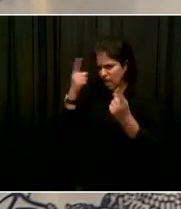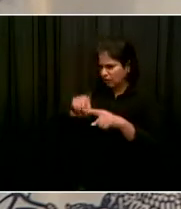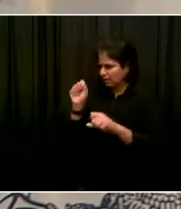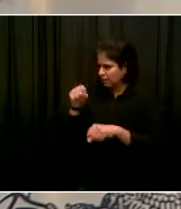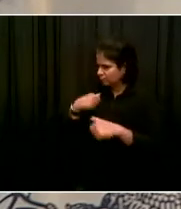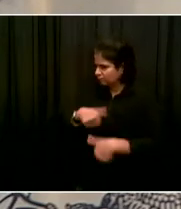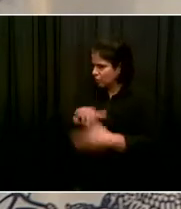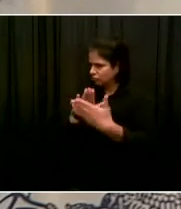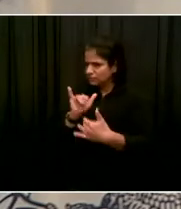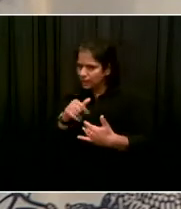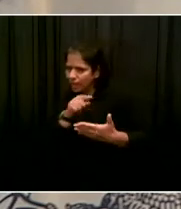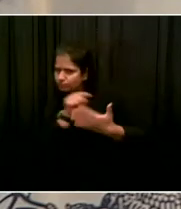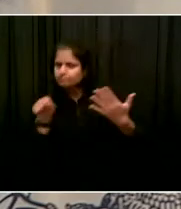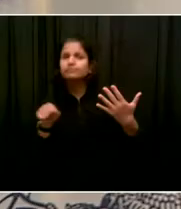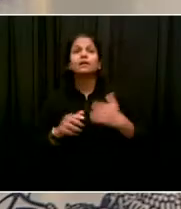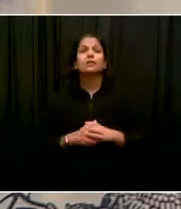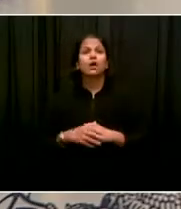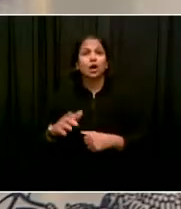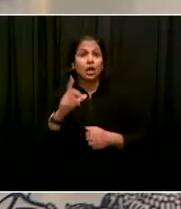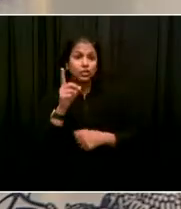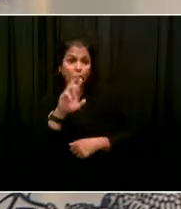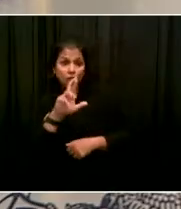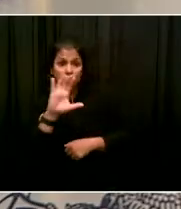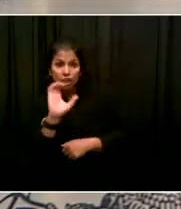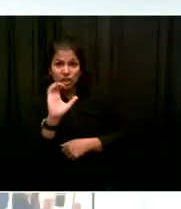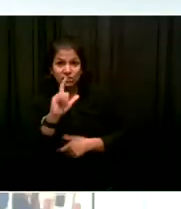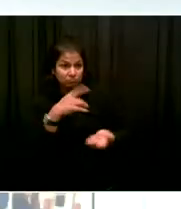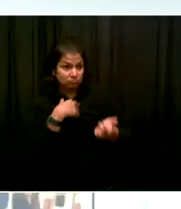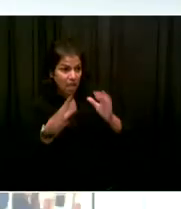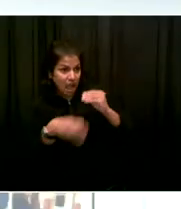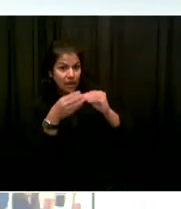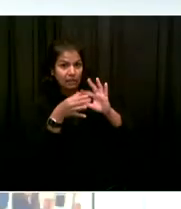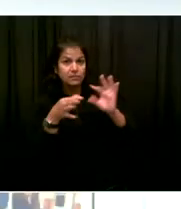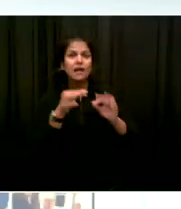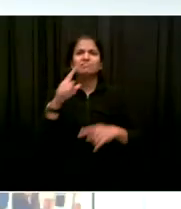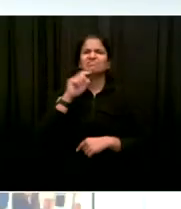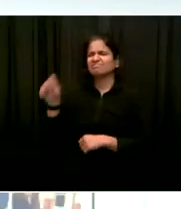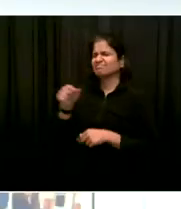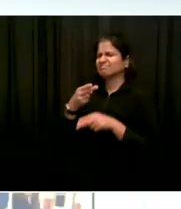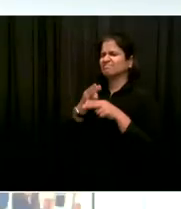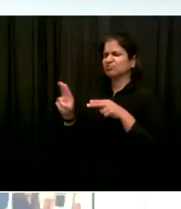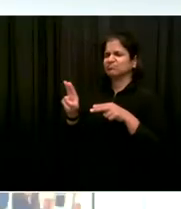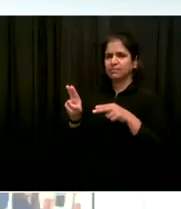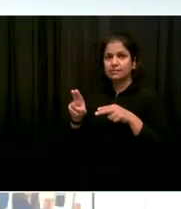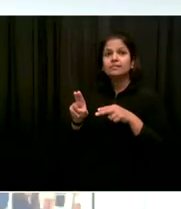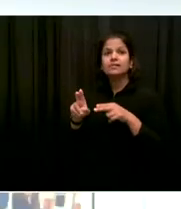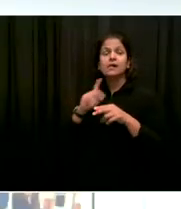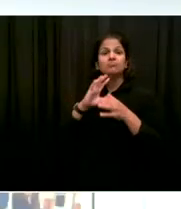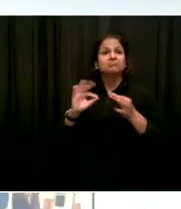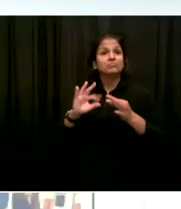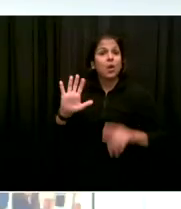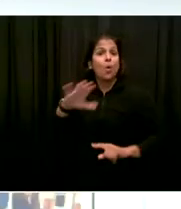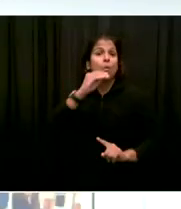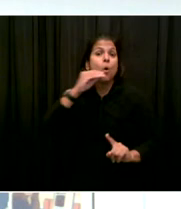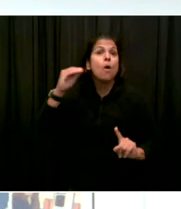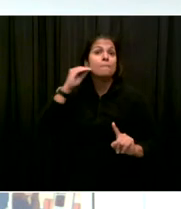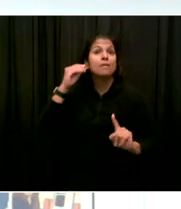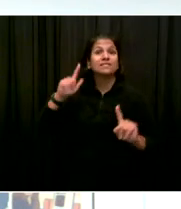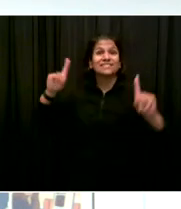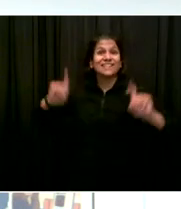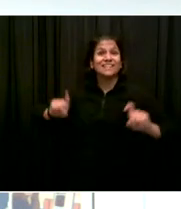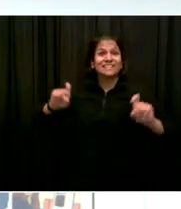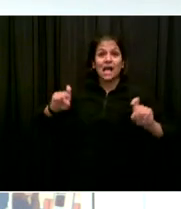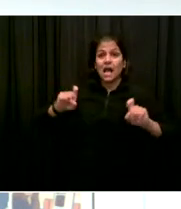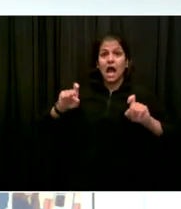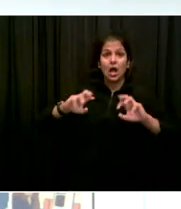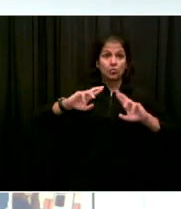I will just add very briefly to say that as soon as the supply of rapid self-tests arrives in New York City,